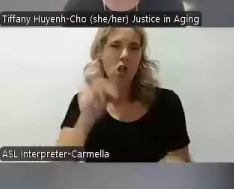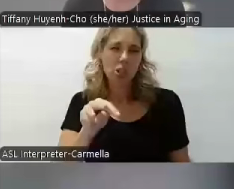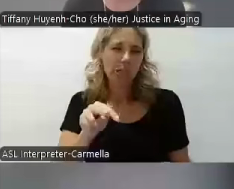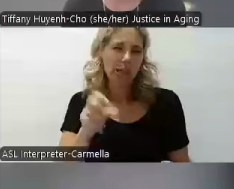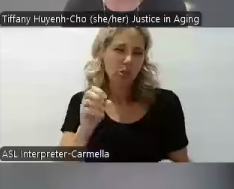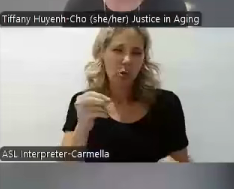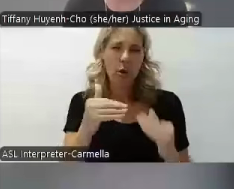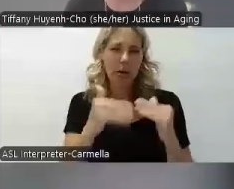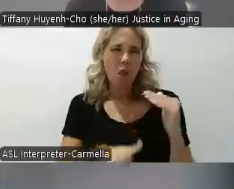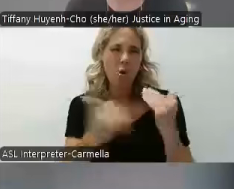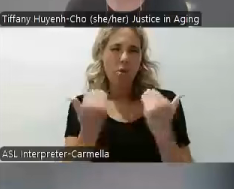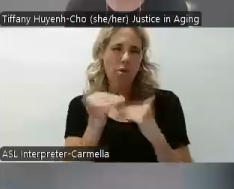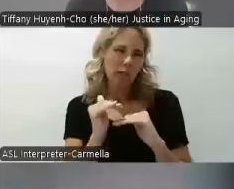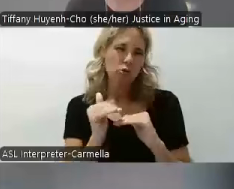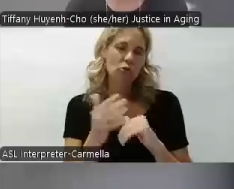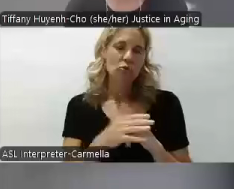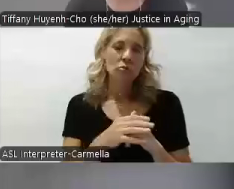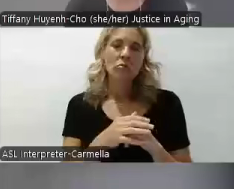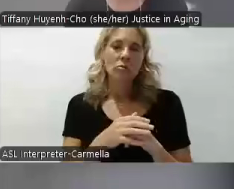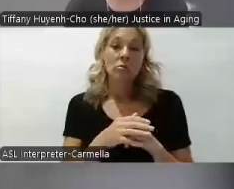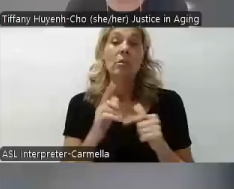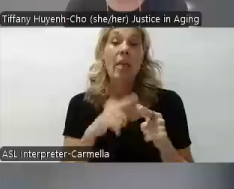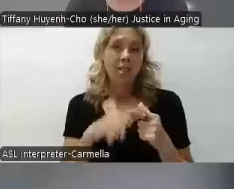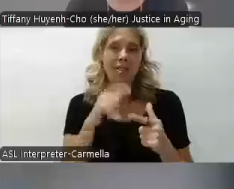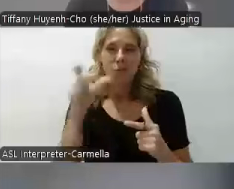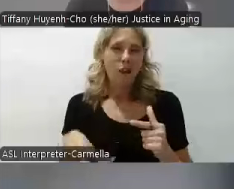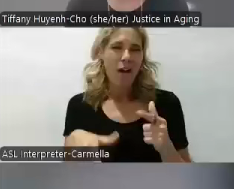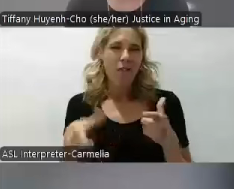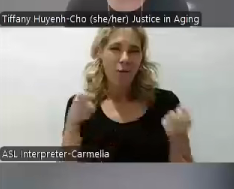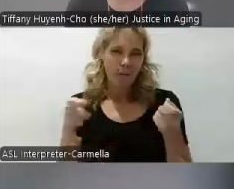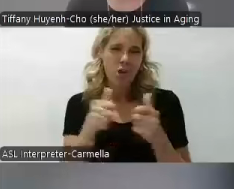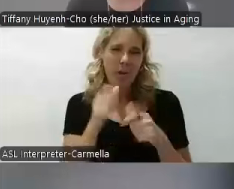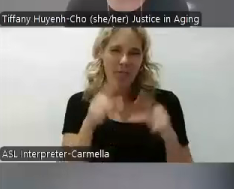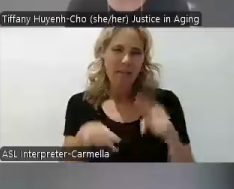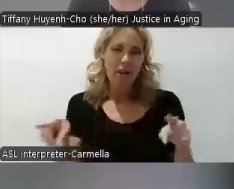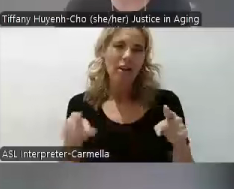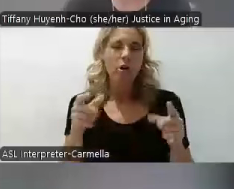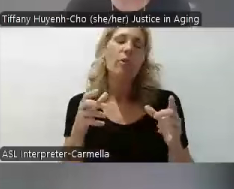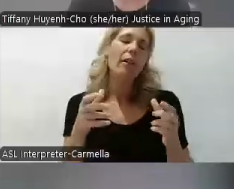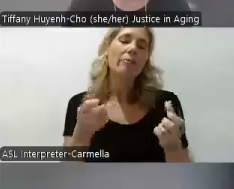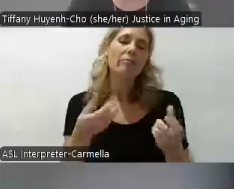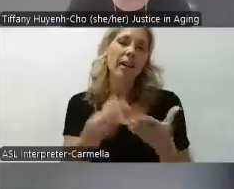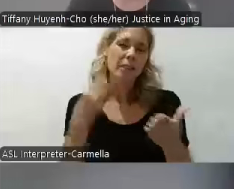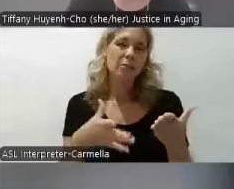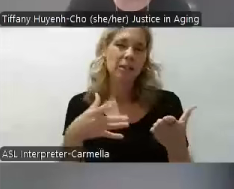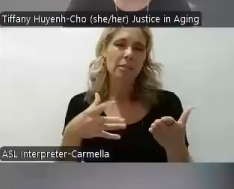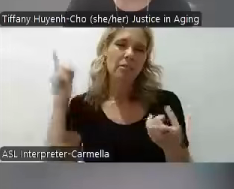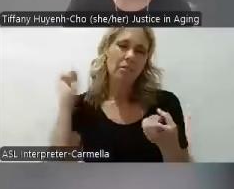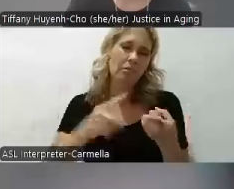threshold, and then don't have to deal with a very costly spend down for just being a little bit